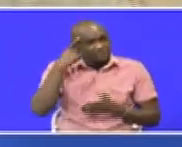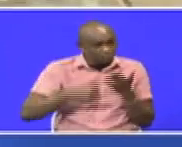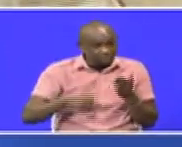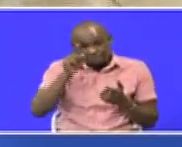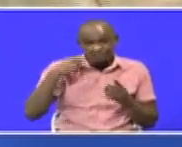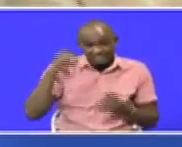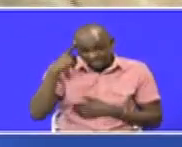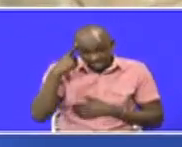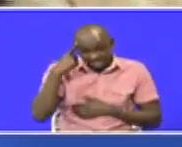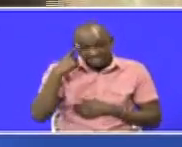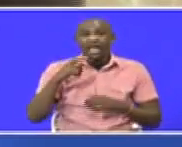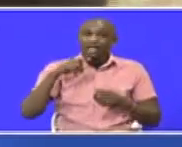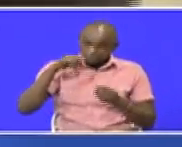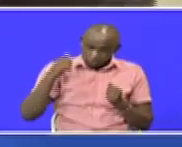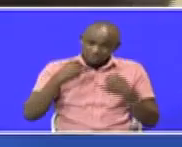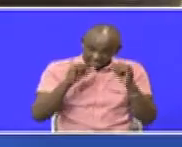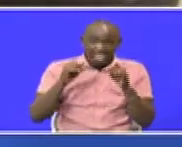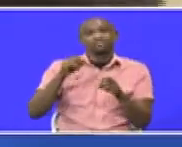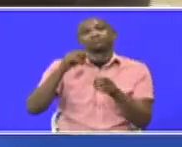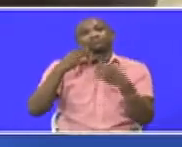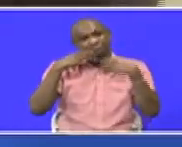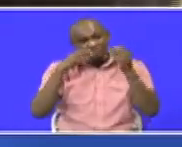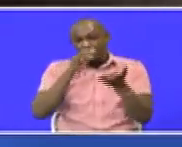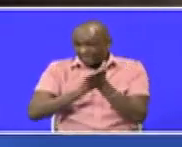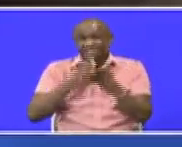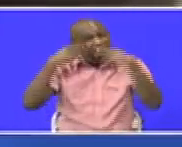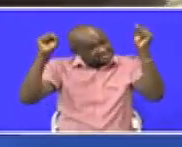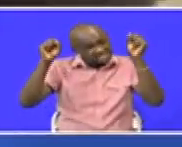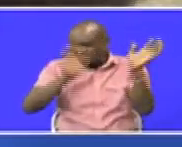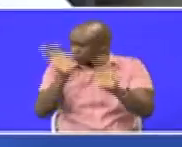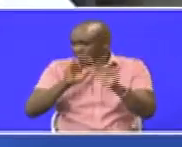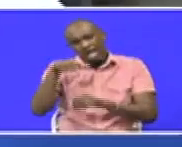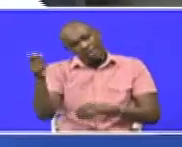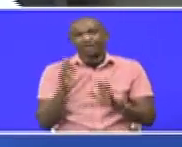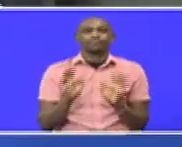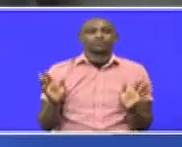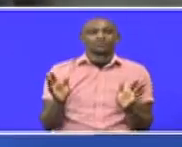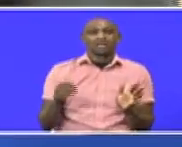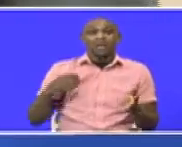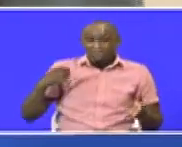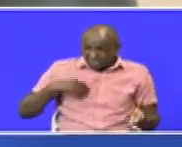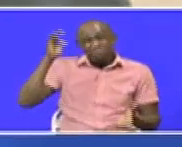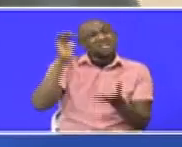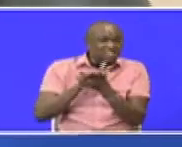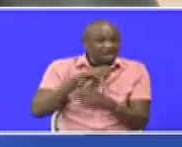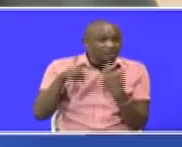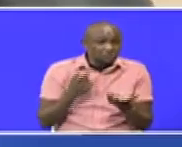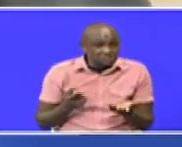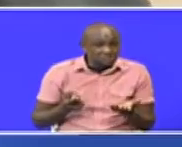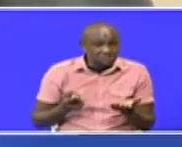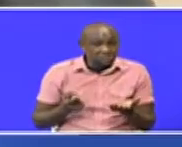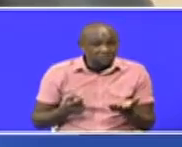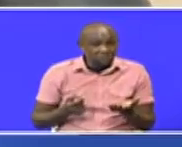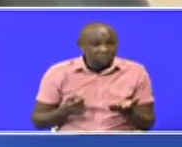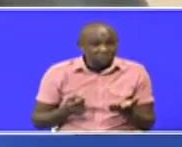should consider seeking another political seat, but not the presidency. I don't believe in that school of thought.